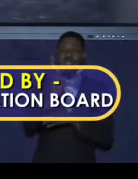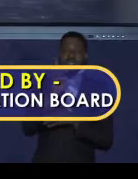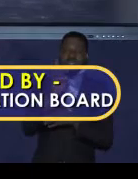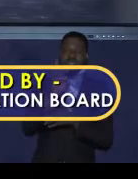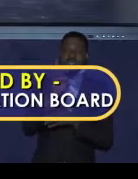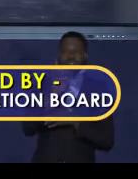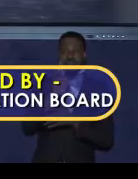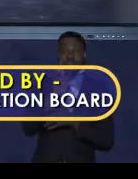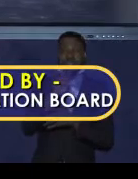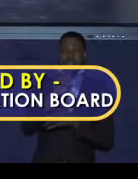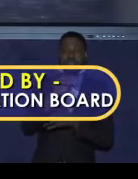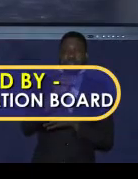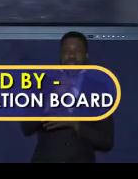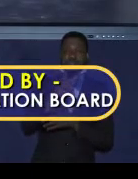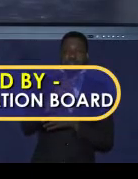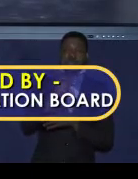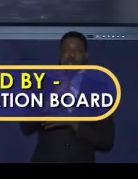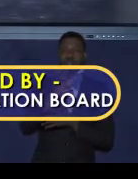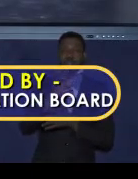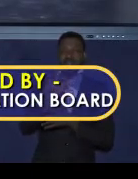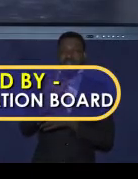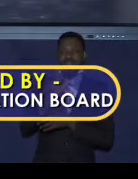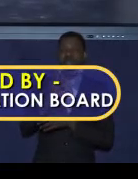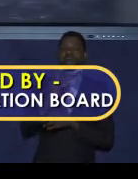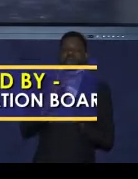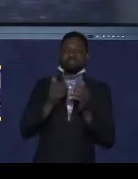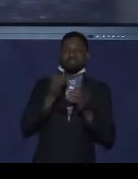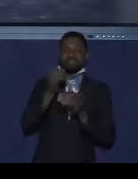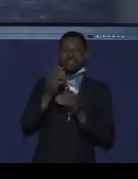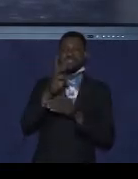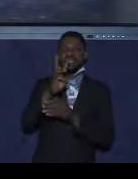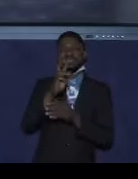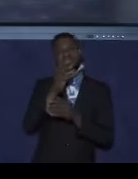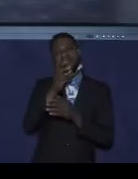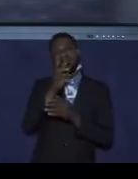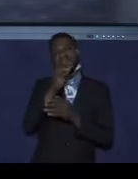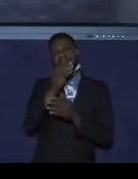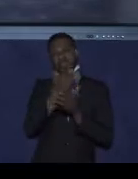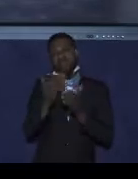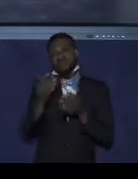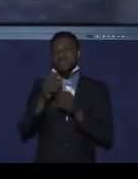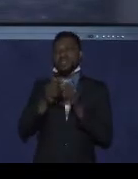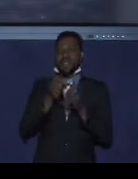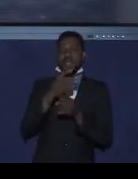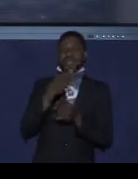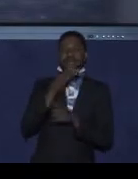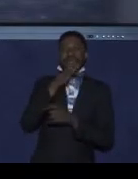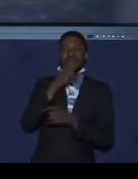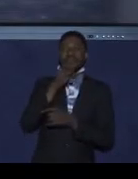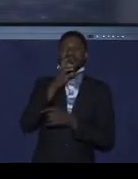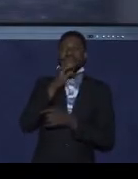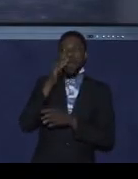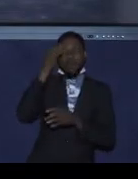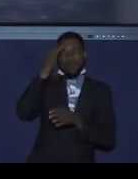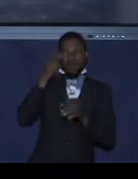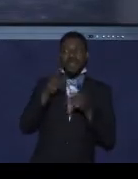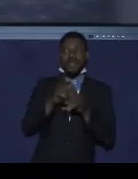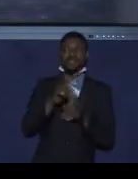60s, 60, 61, 62, and so on, 60-something years of age, are known